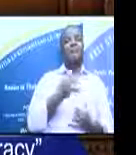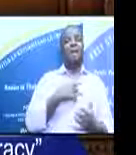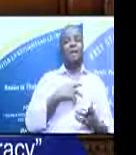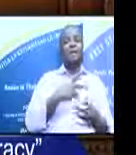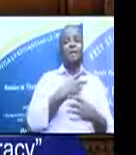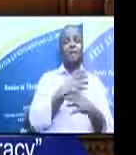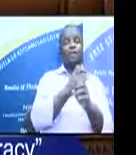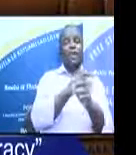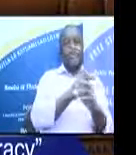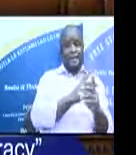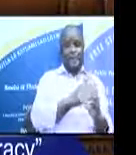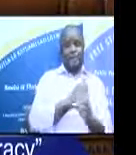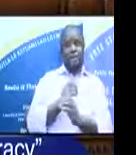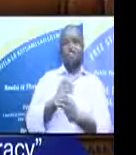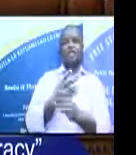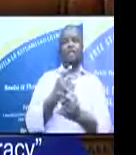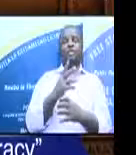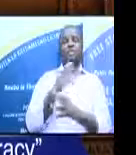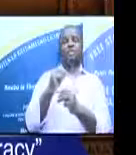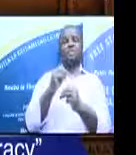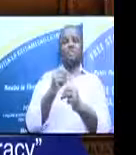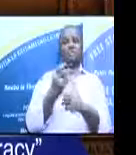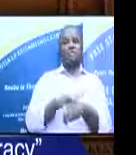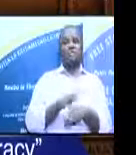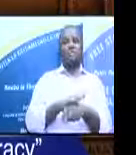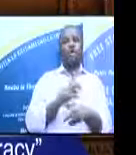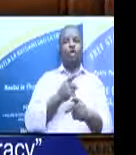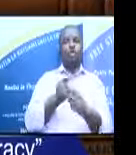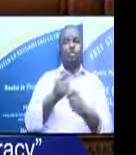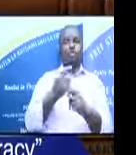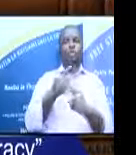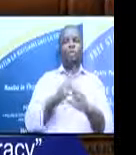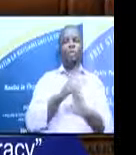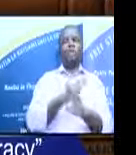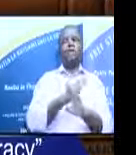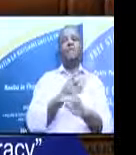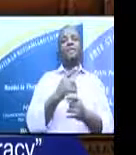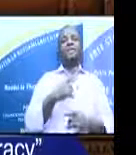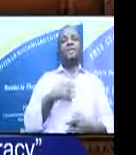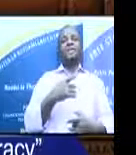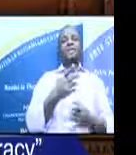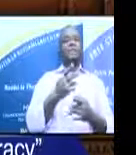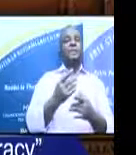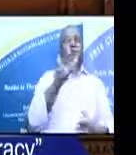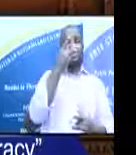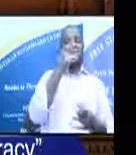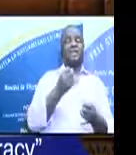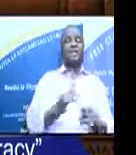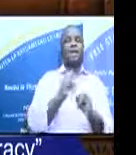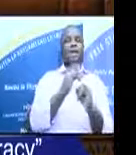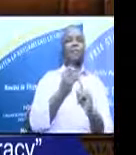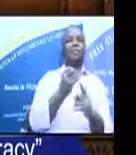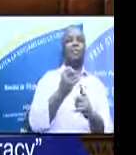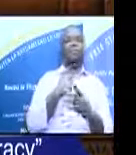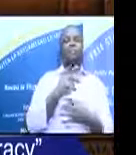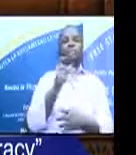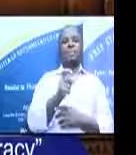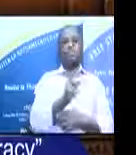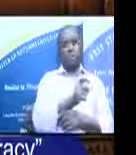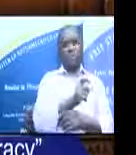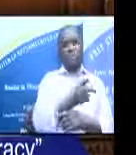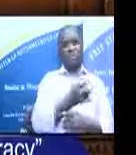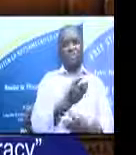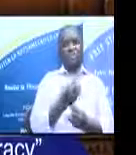our focus on management and control prevention of complications amongst individuals who